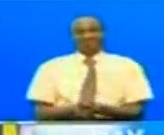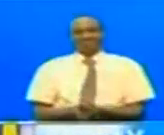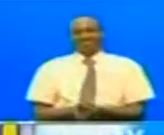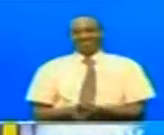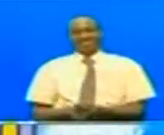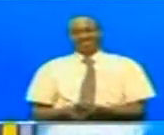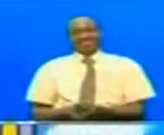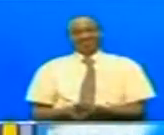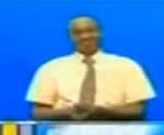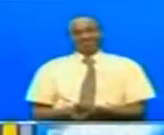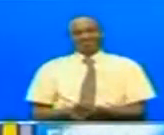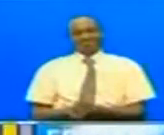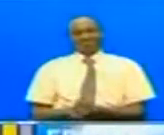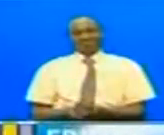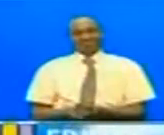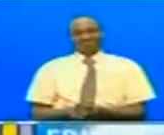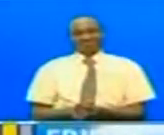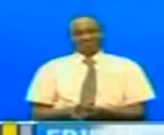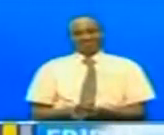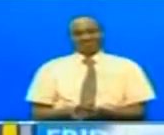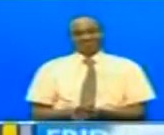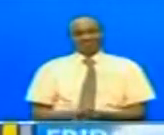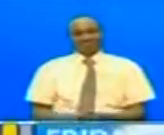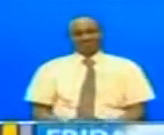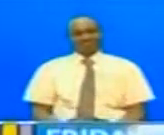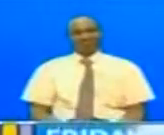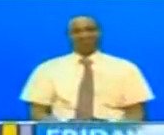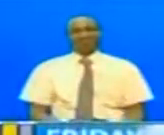Apart from just, you know, what you've been able to do.